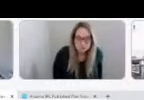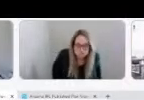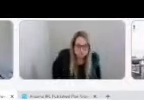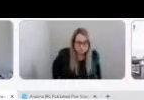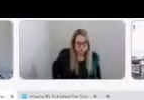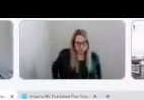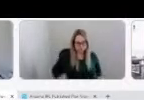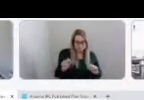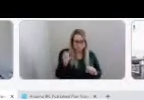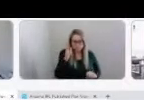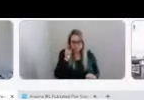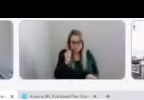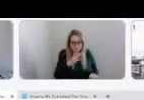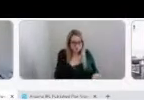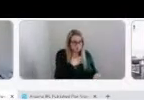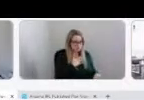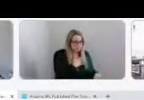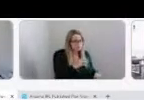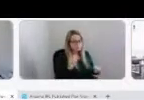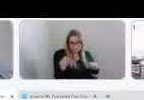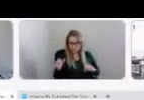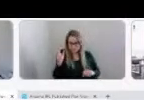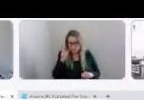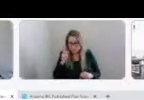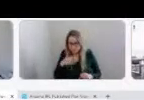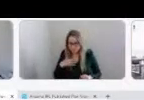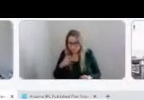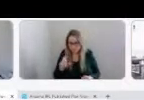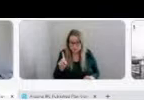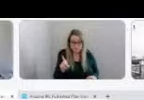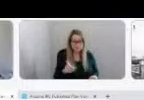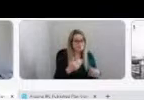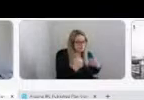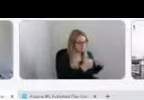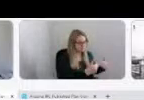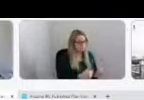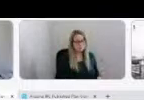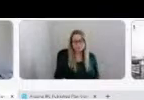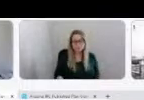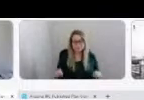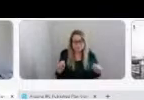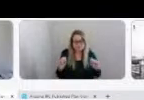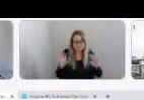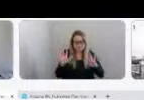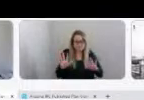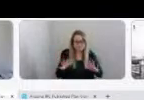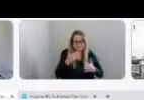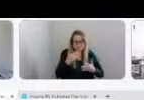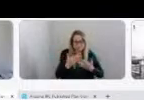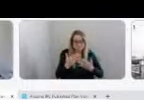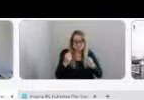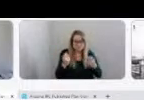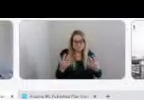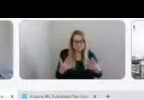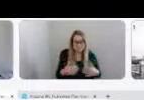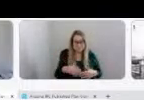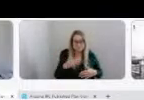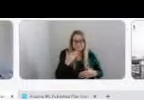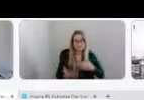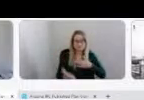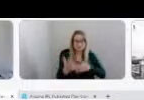adam can you hear us i can can you hear me yes please great thank you so much uh good